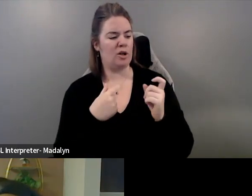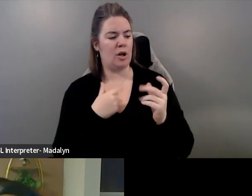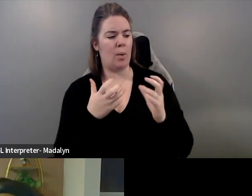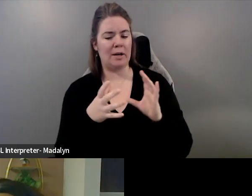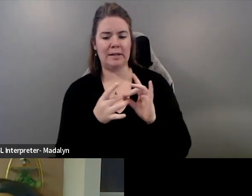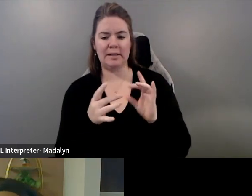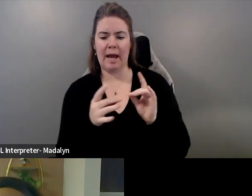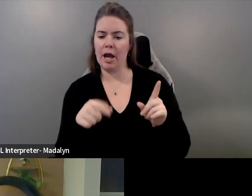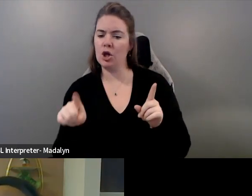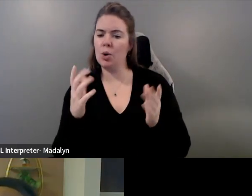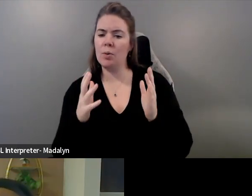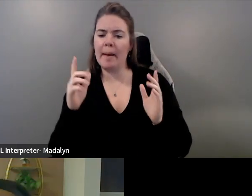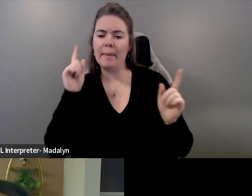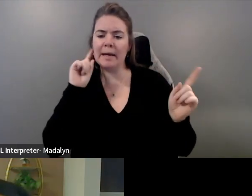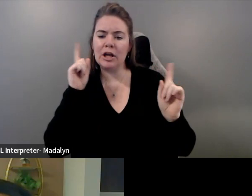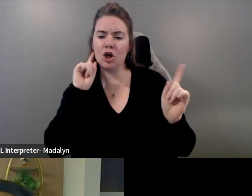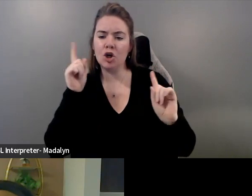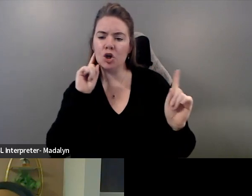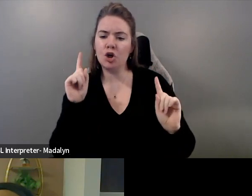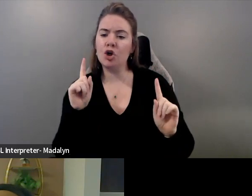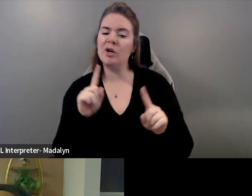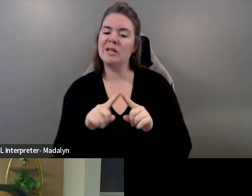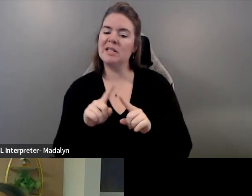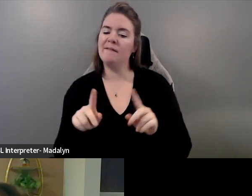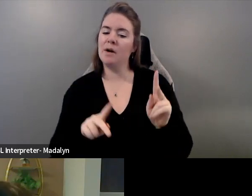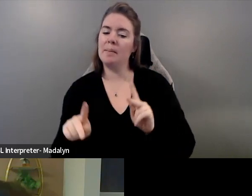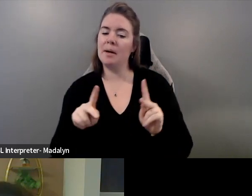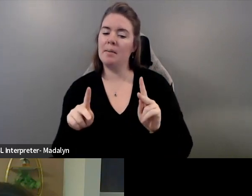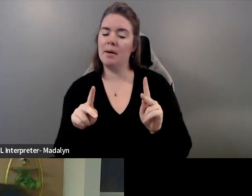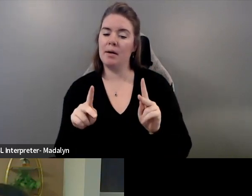guys might hear this and you'll hear from different people that speak it may